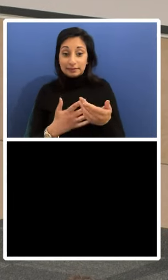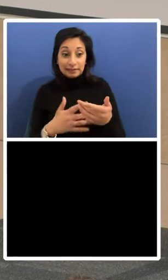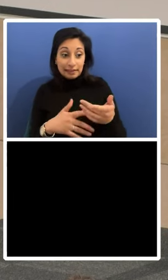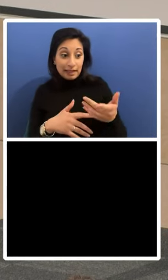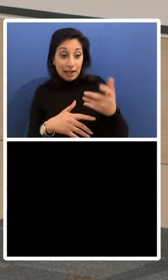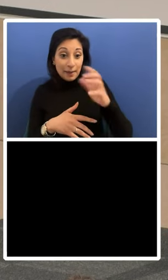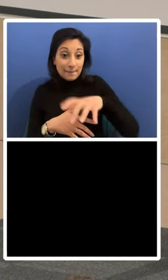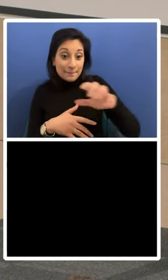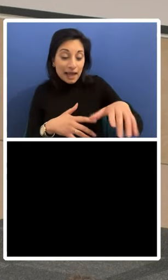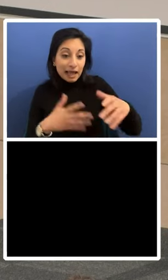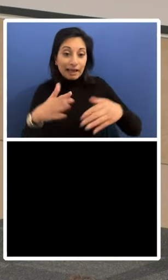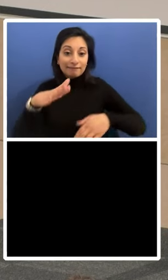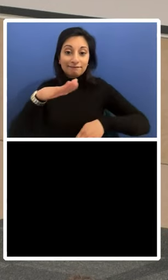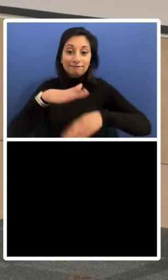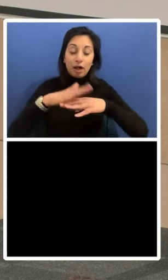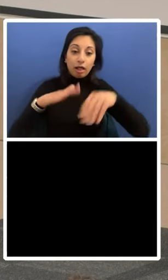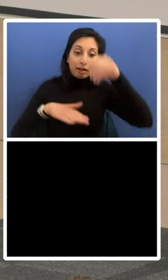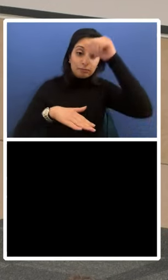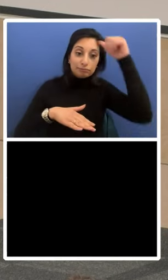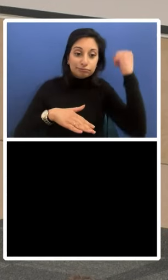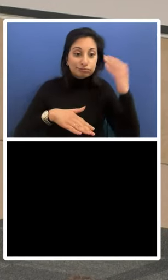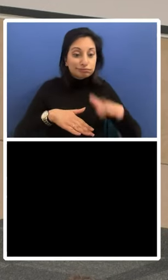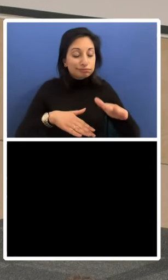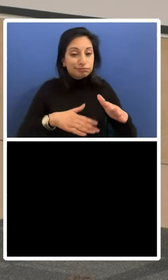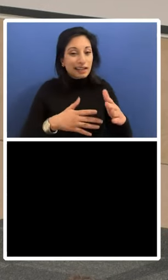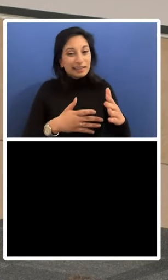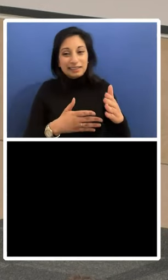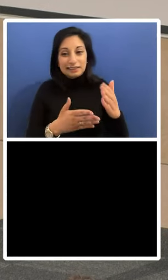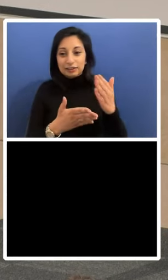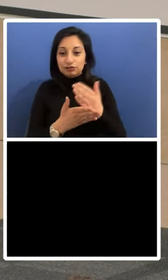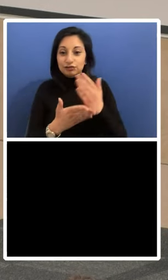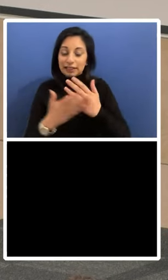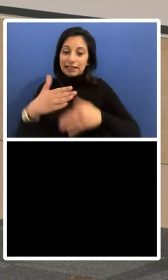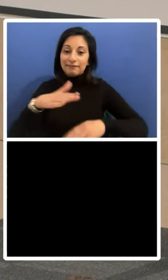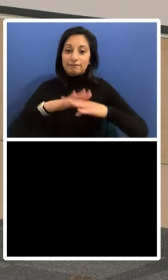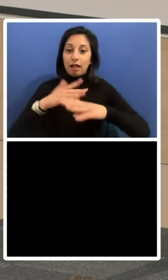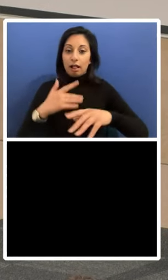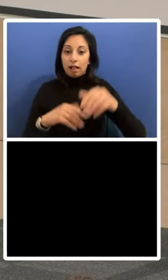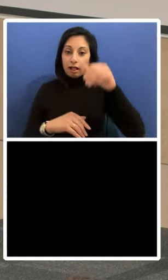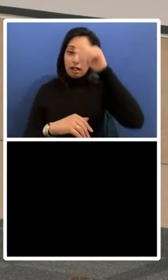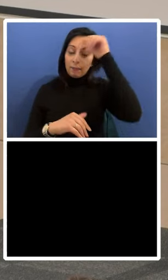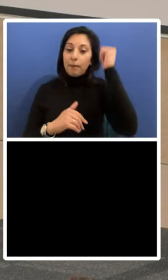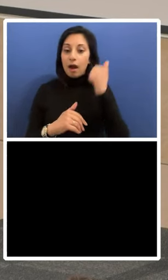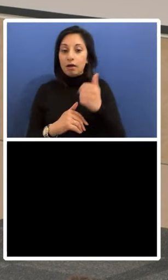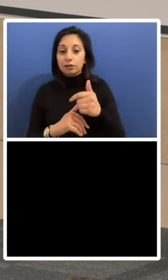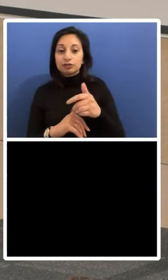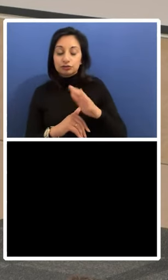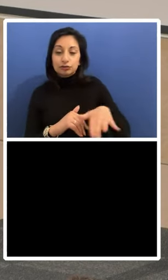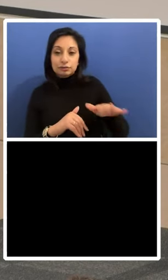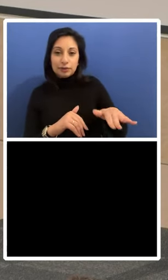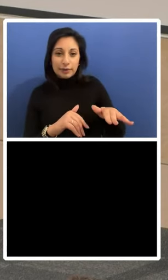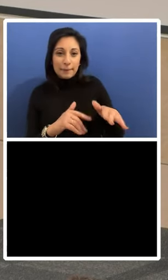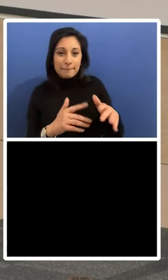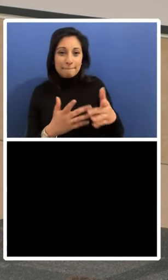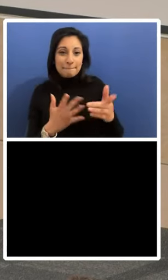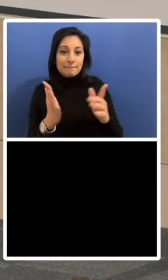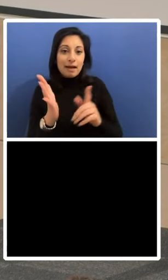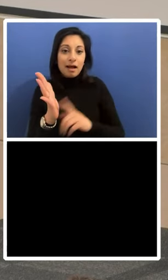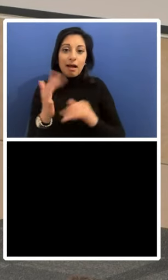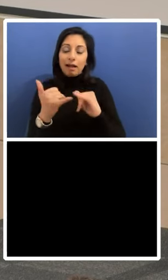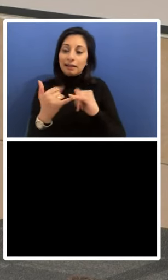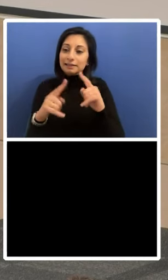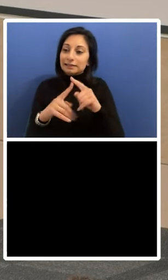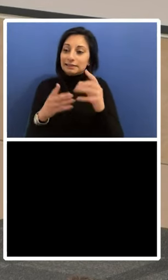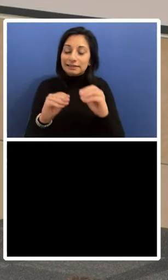full of rich kids. Absolutely. And that is such an opportunity. Yeah. That is such an opportunity. And LSE trains you perfectly, play the game. Play the game,